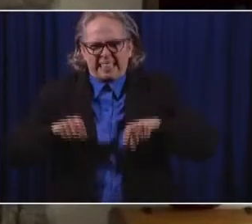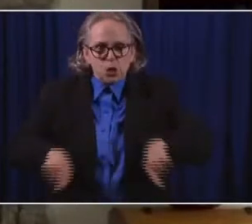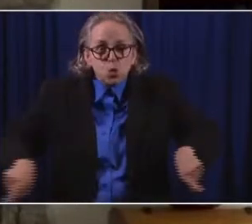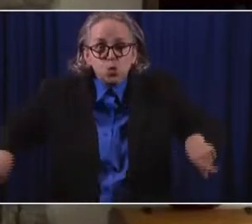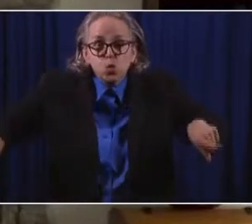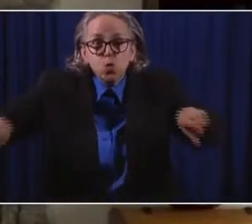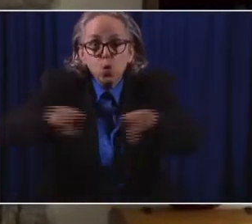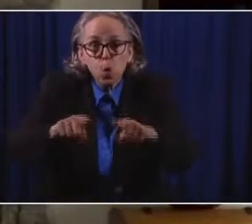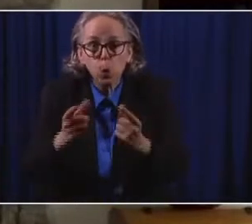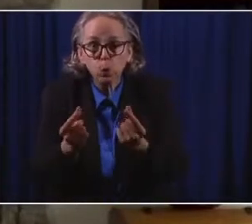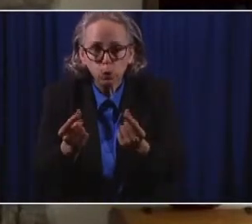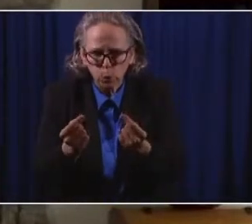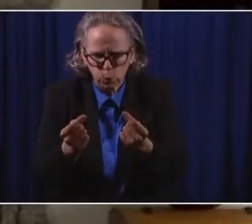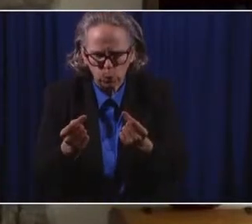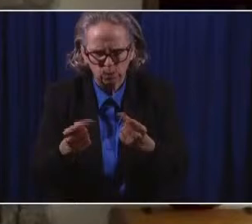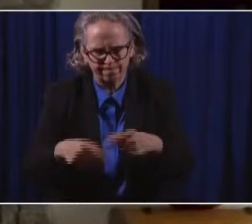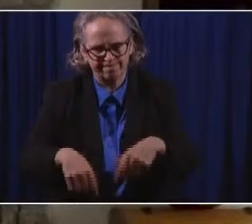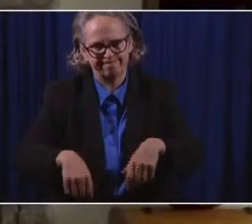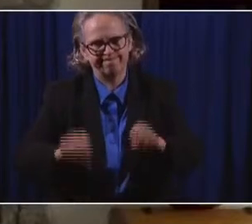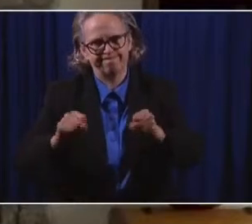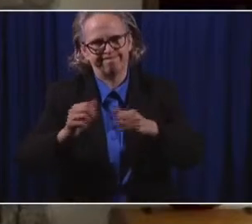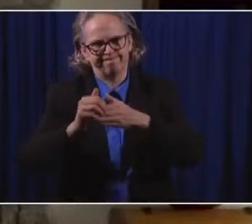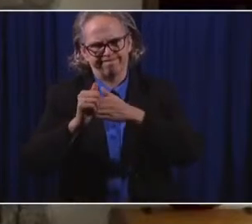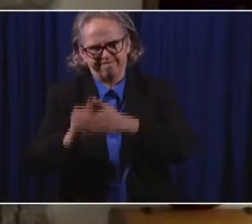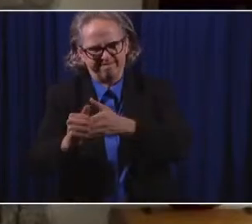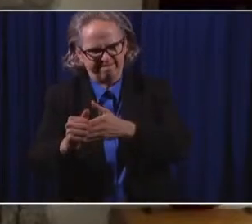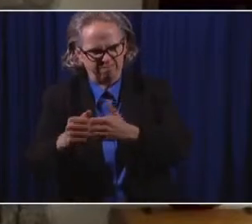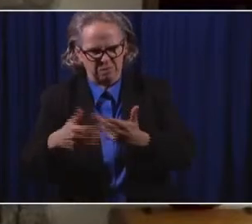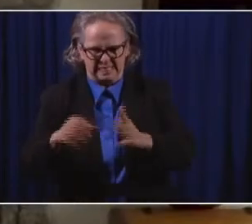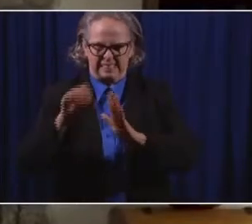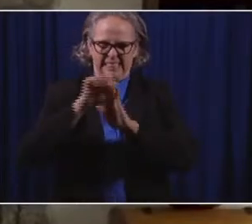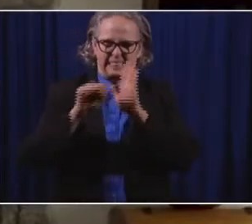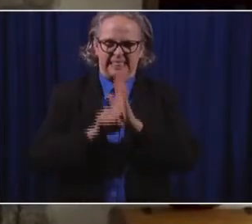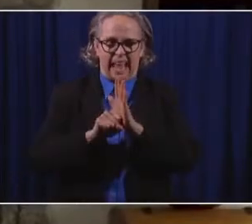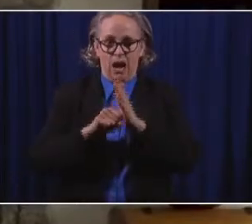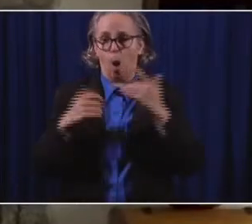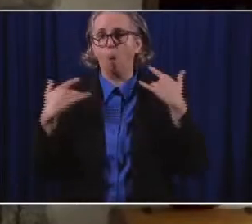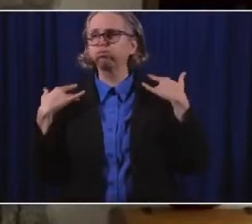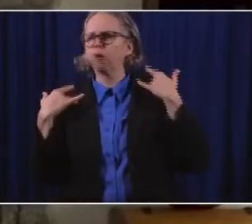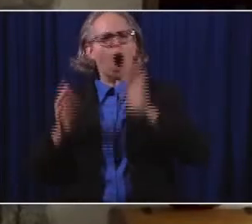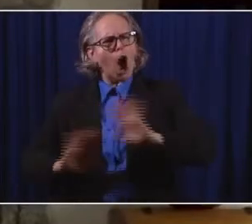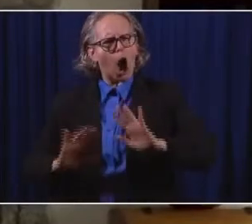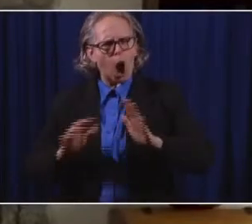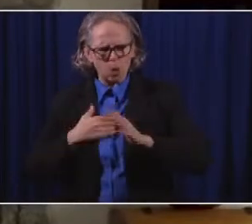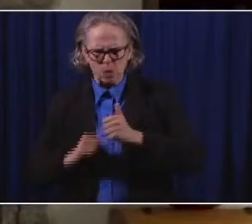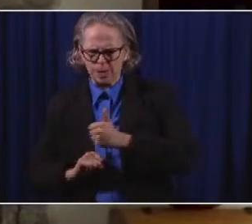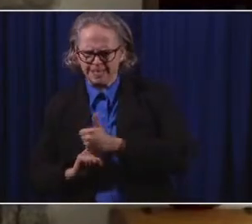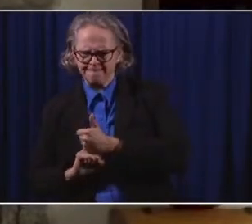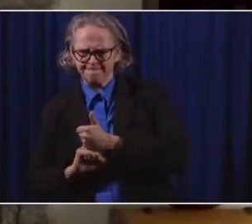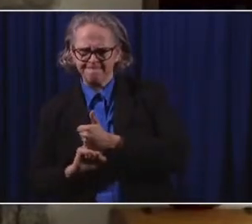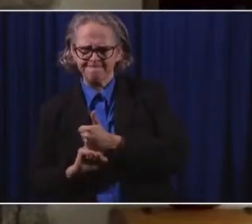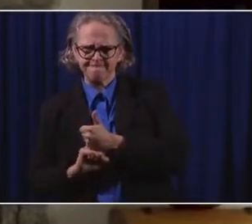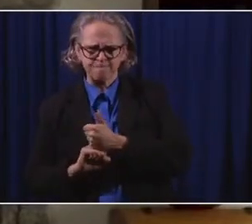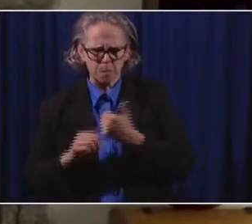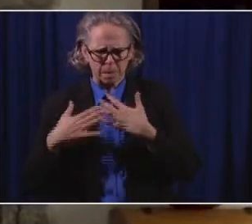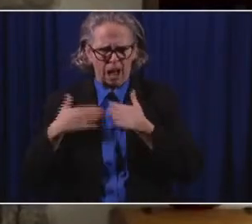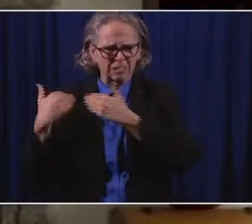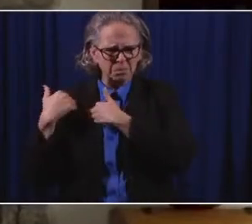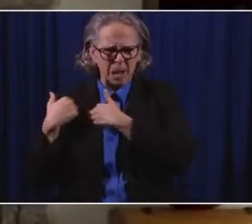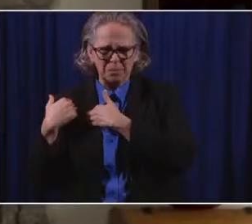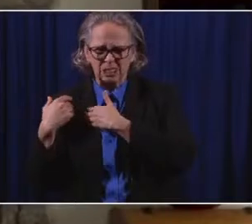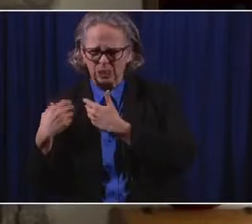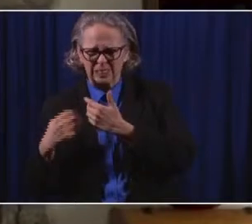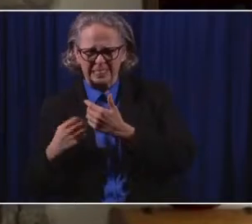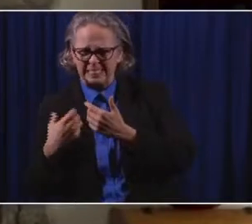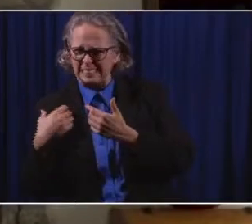the state backing off, nor is it, am I saying I shirk any responsibility. I'm just